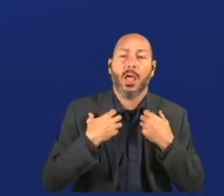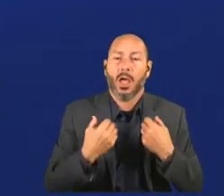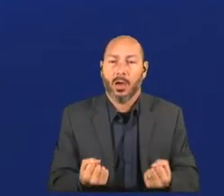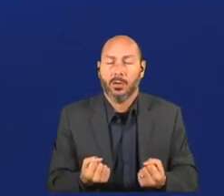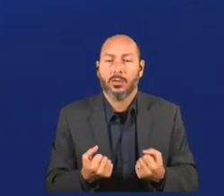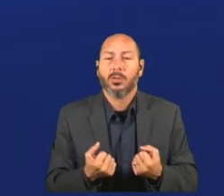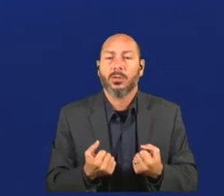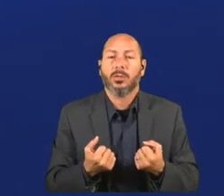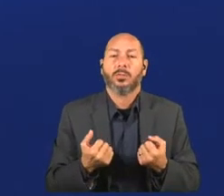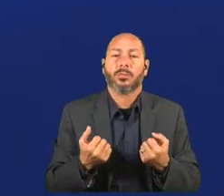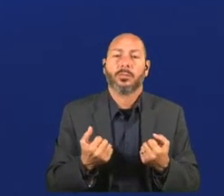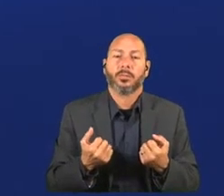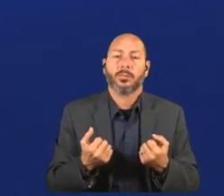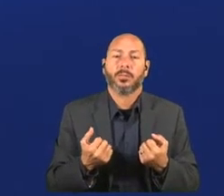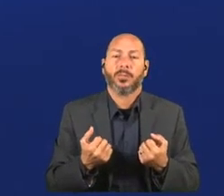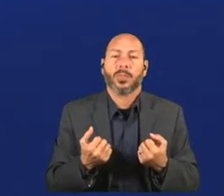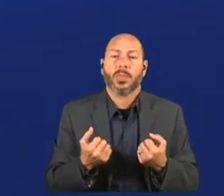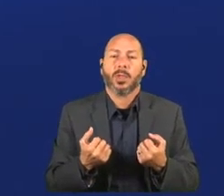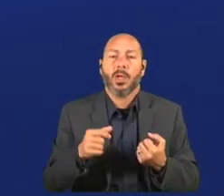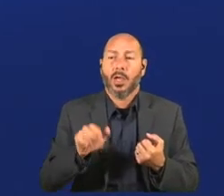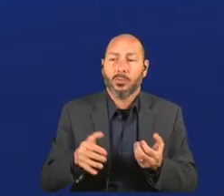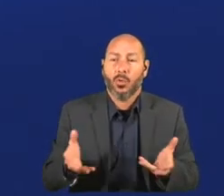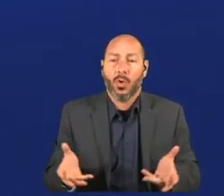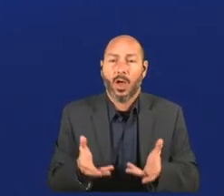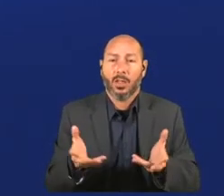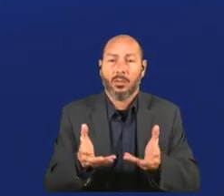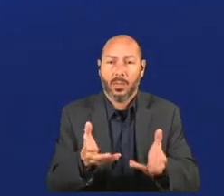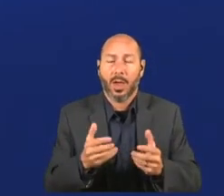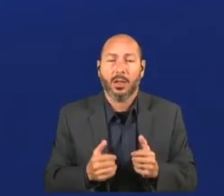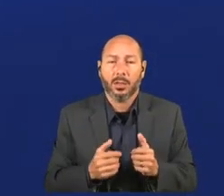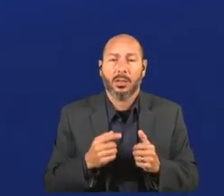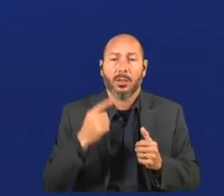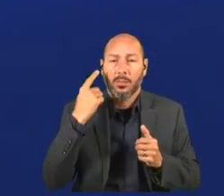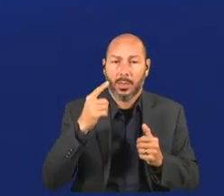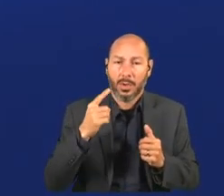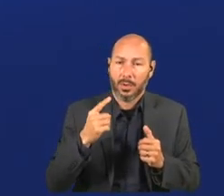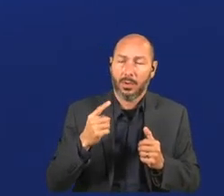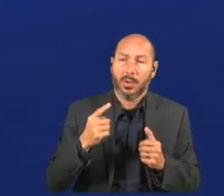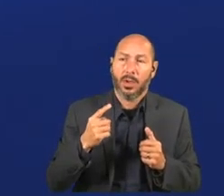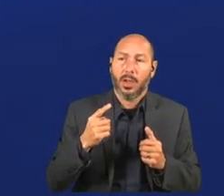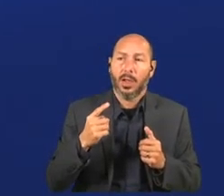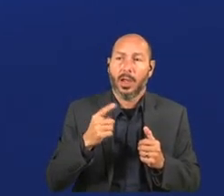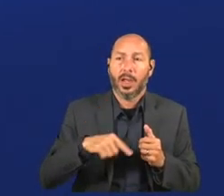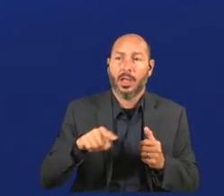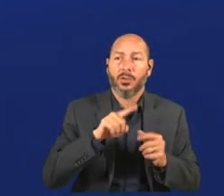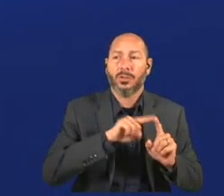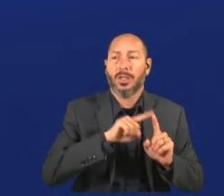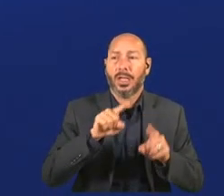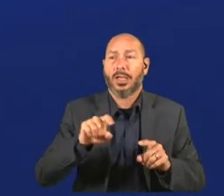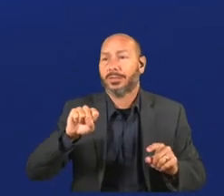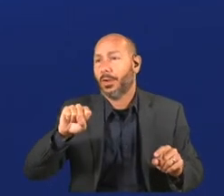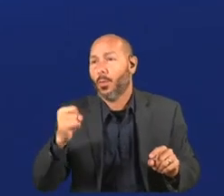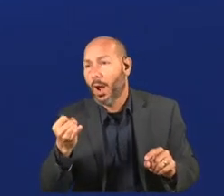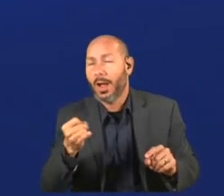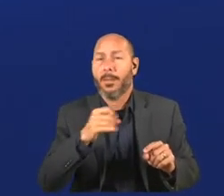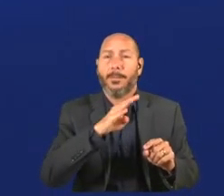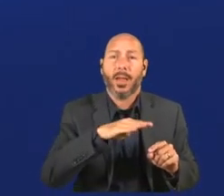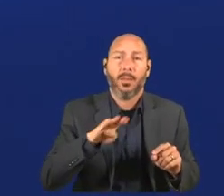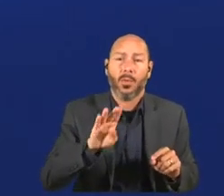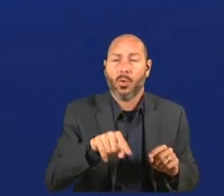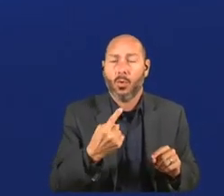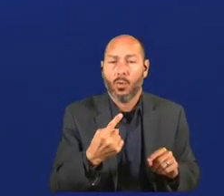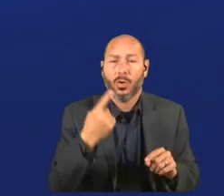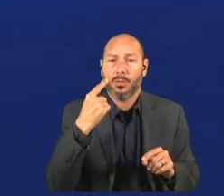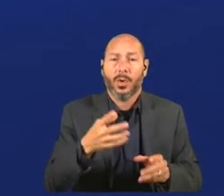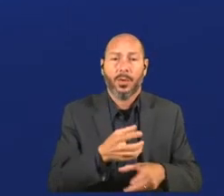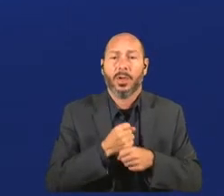more underserved and encouraging that so that they're not all pulled in San Juan and Bayamón. And we have to